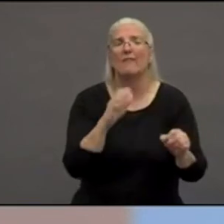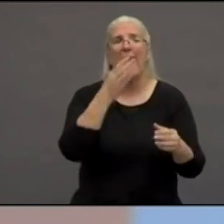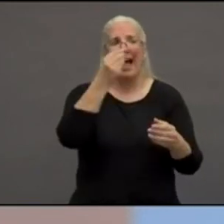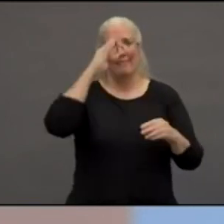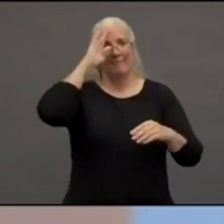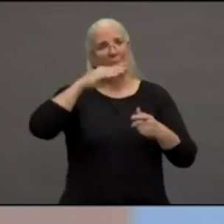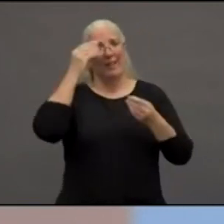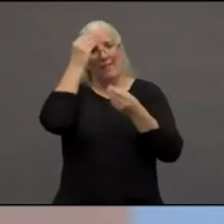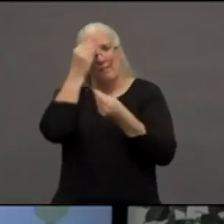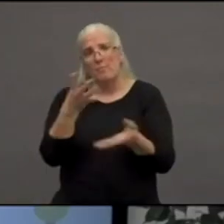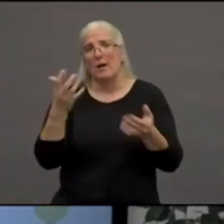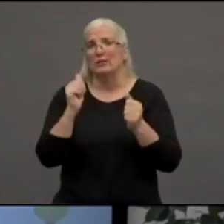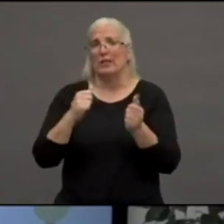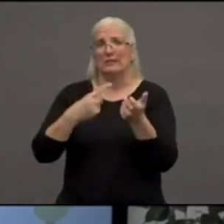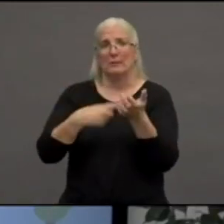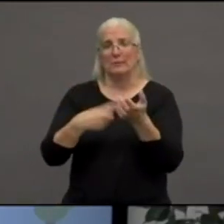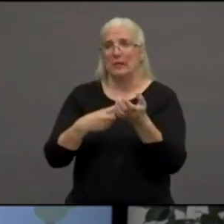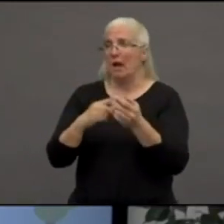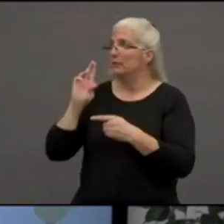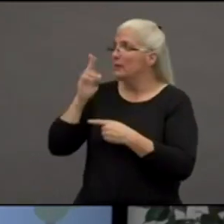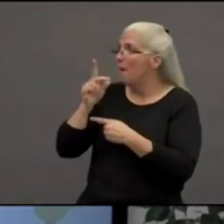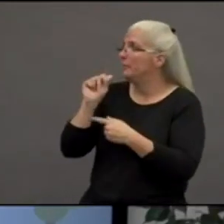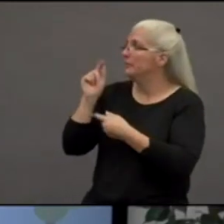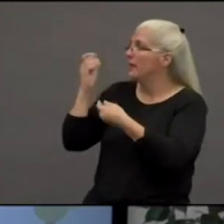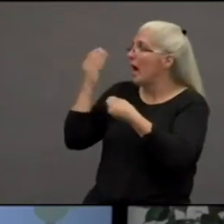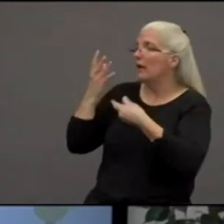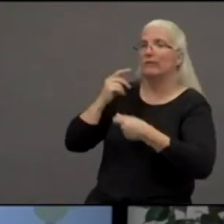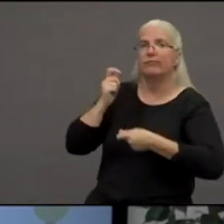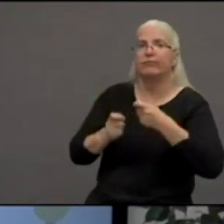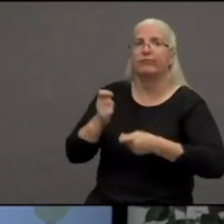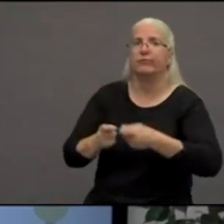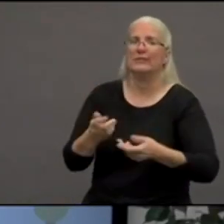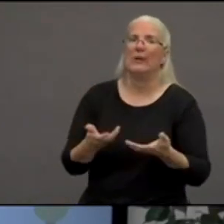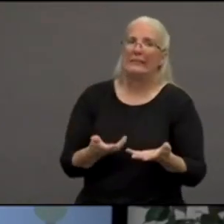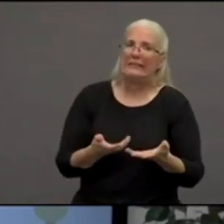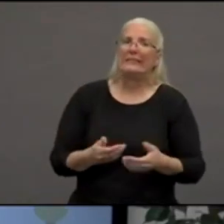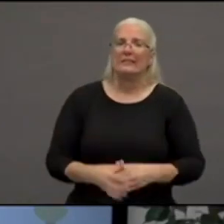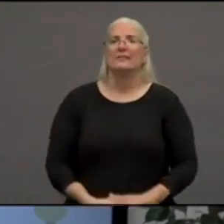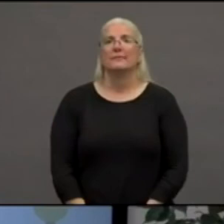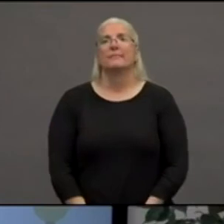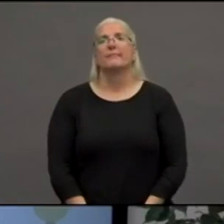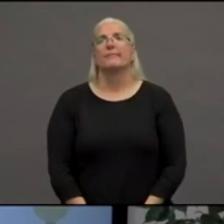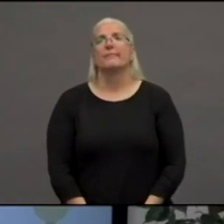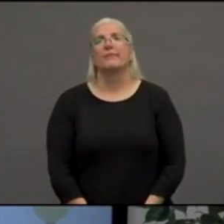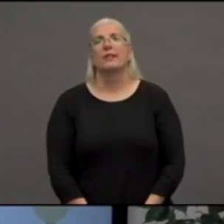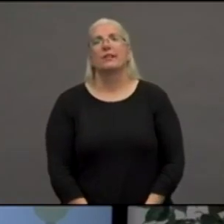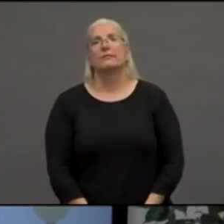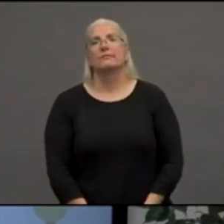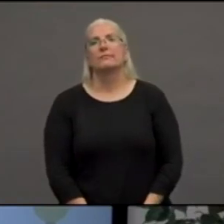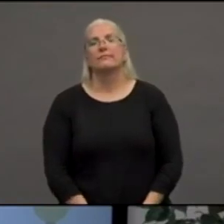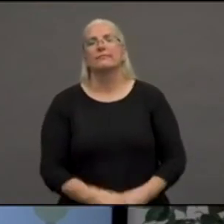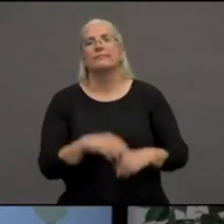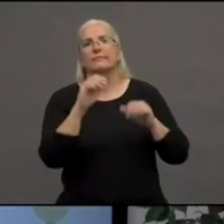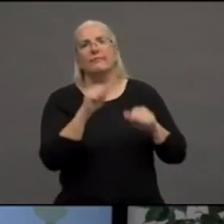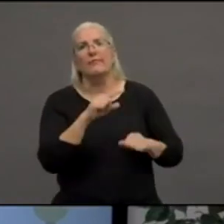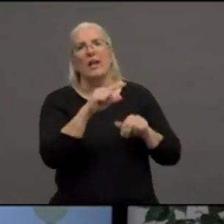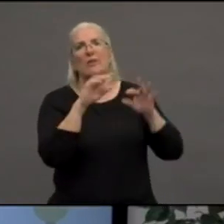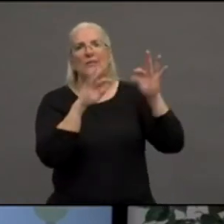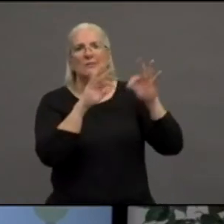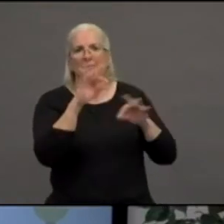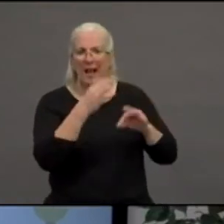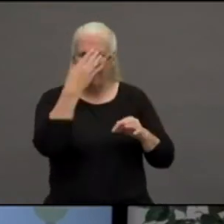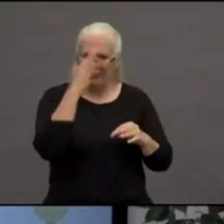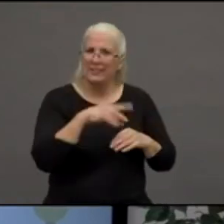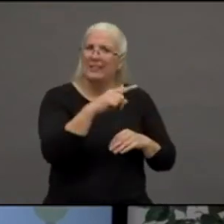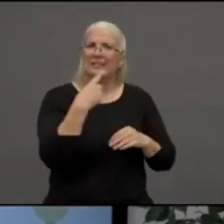is very complex. Yeah, so talk about that just a little bit before we go. Is information is constantly changing. People have